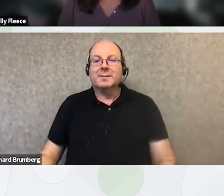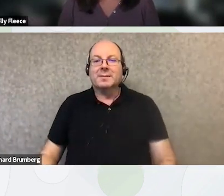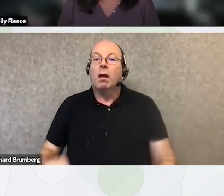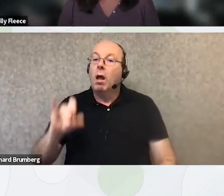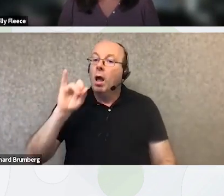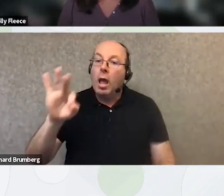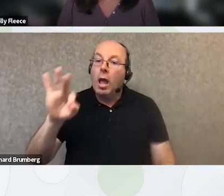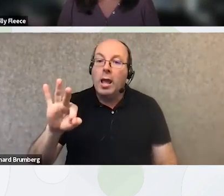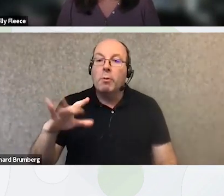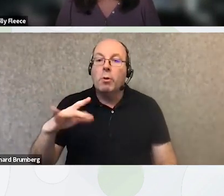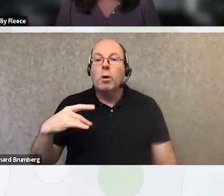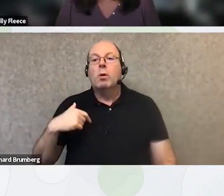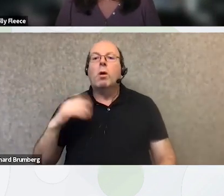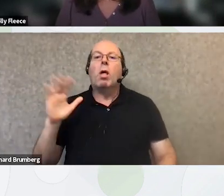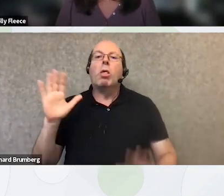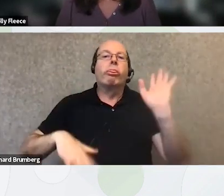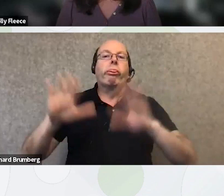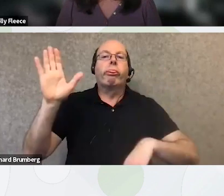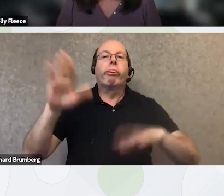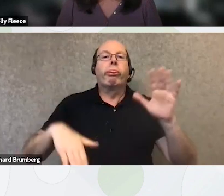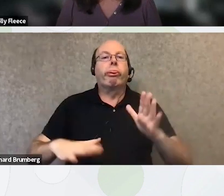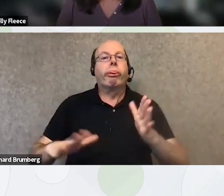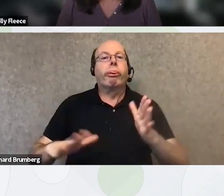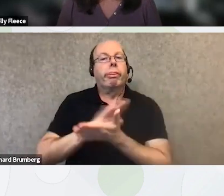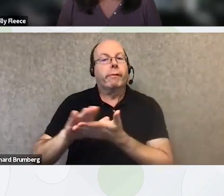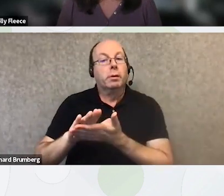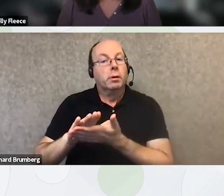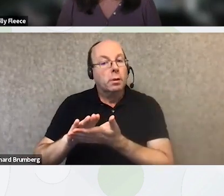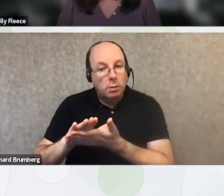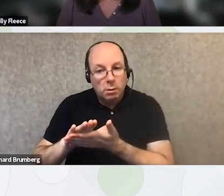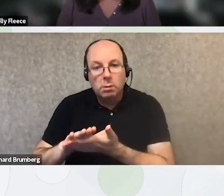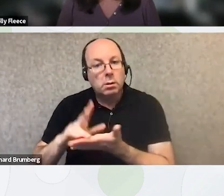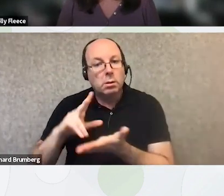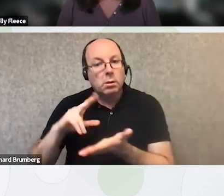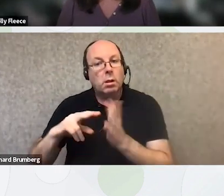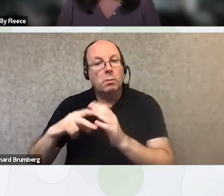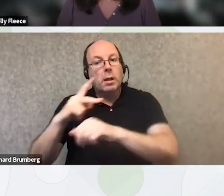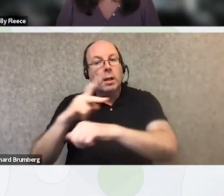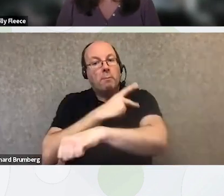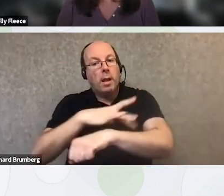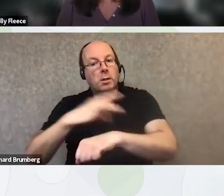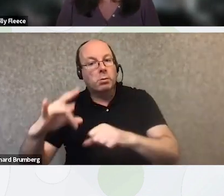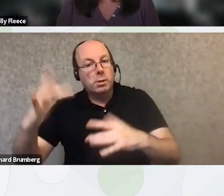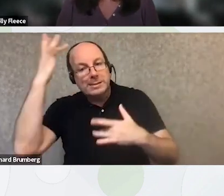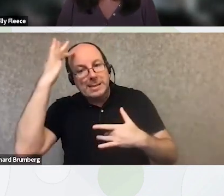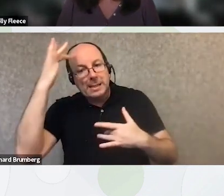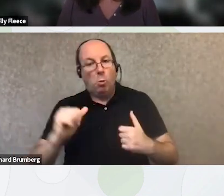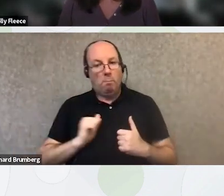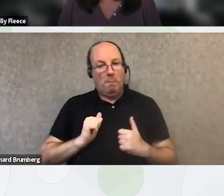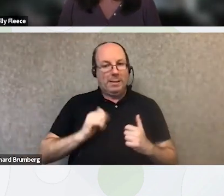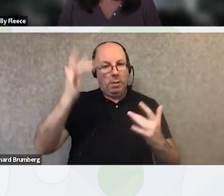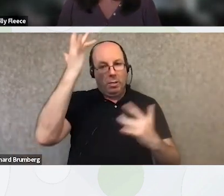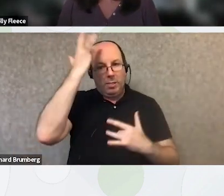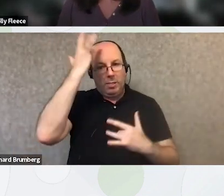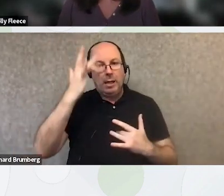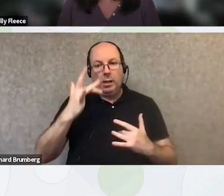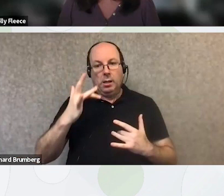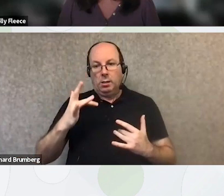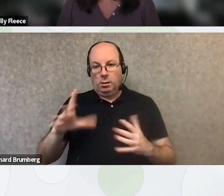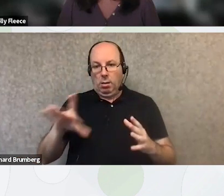practicing strict hand hygiene, could potentially put our patients at risk, ourselves at risk, and then anyone else that we may come in contact